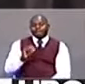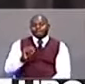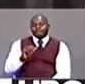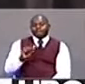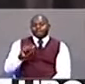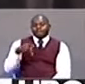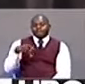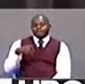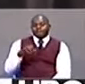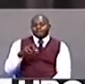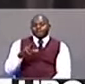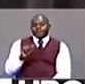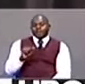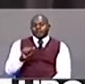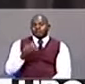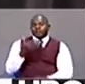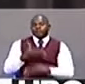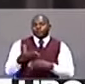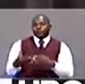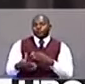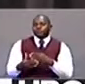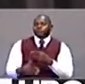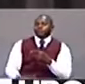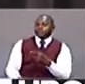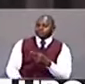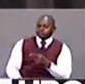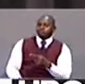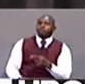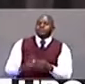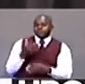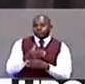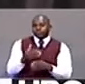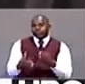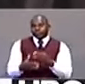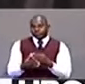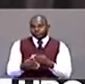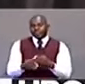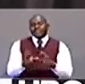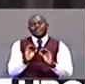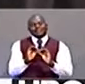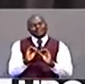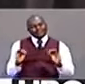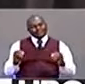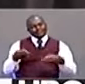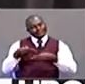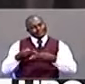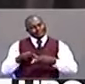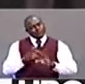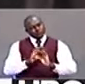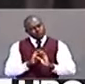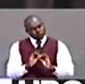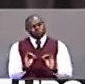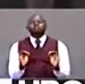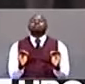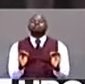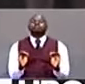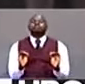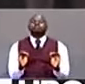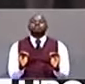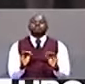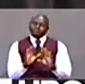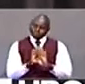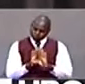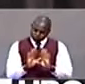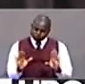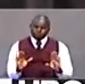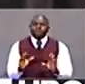story I heard about the Mapera building is that it was built on zero loan. And it was purely